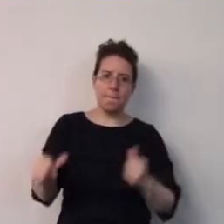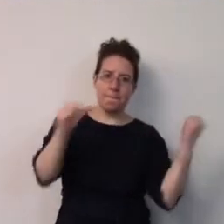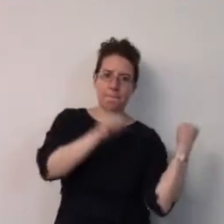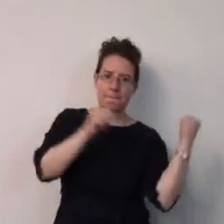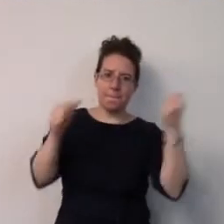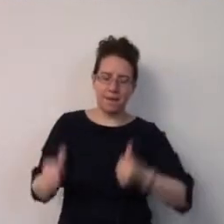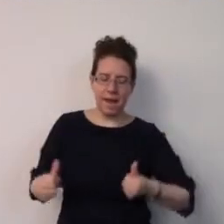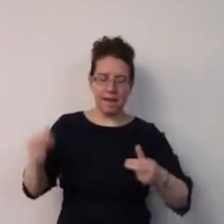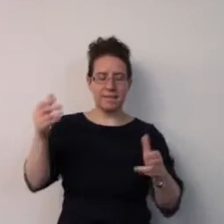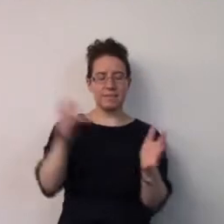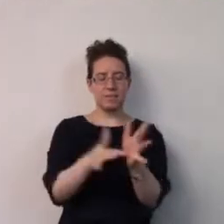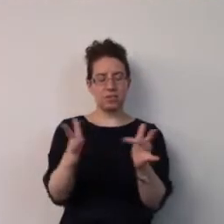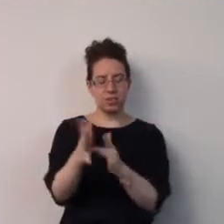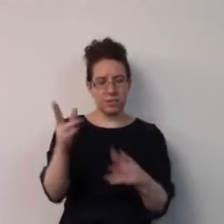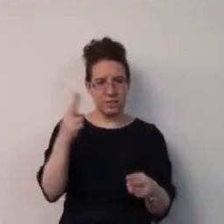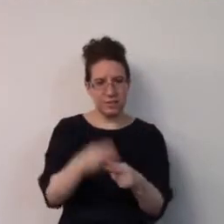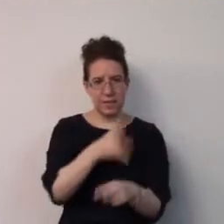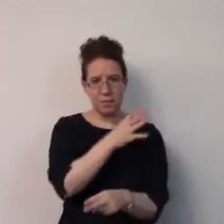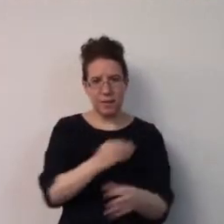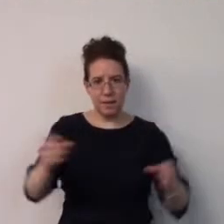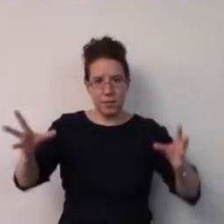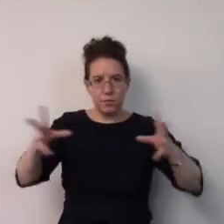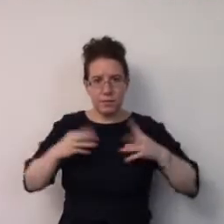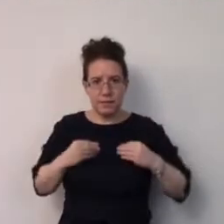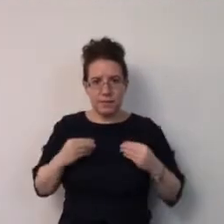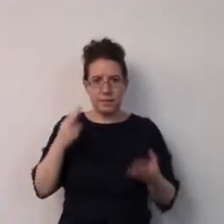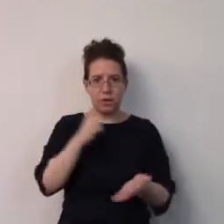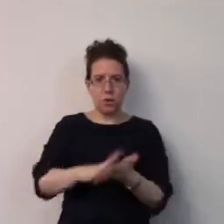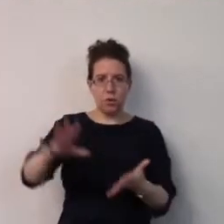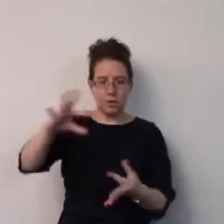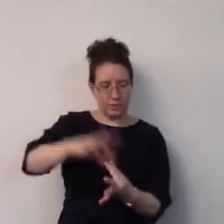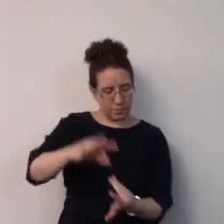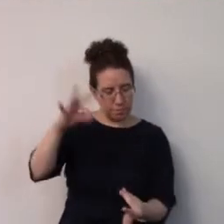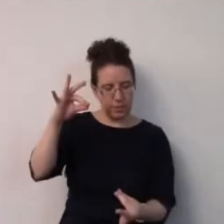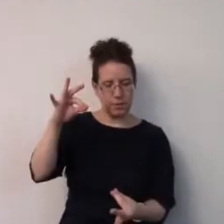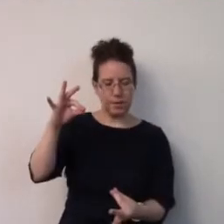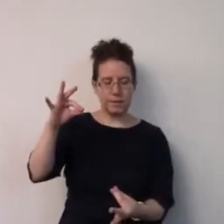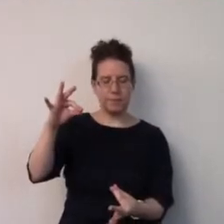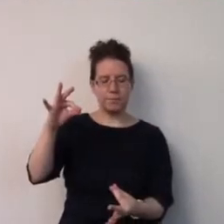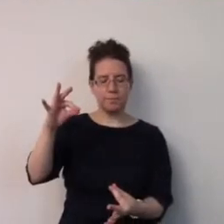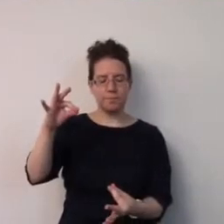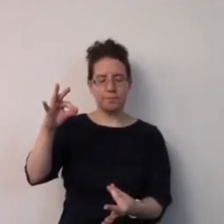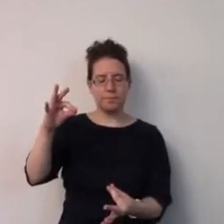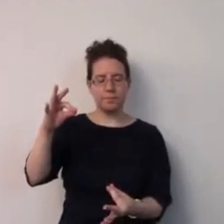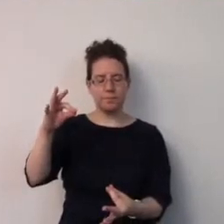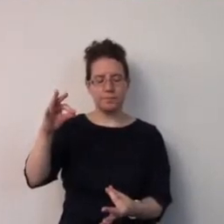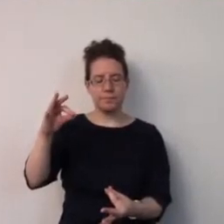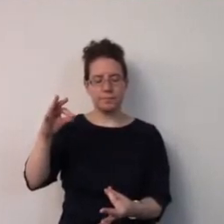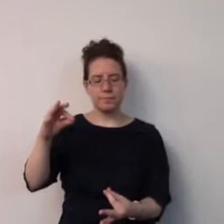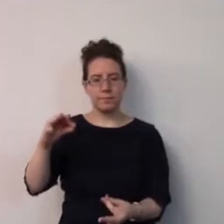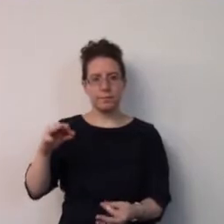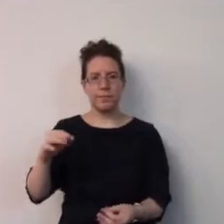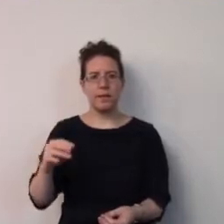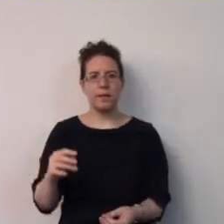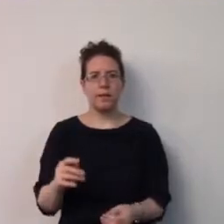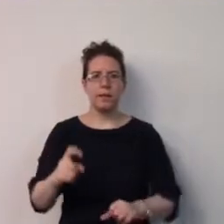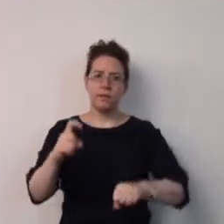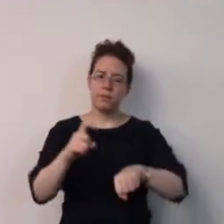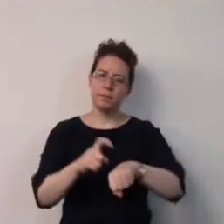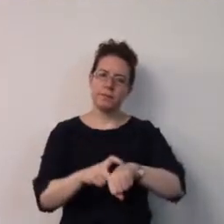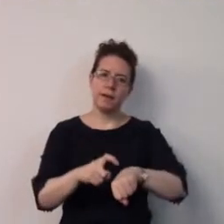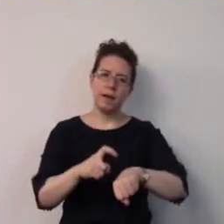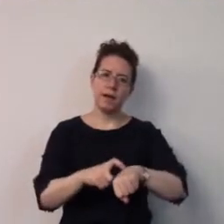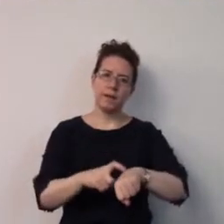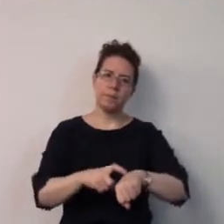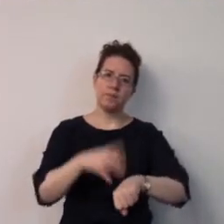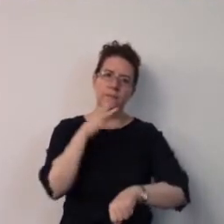flesh tries to rise up every day. That's why the Apostle Paul said, I die daily. Yes. I gotta die out